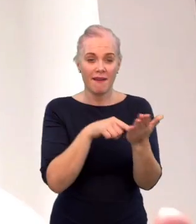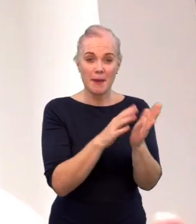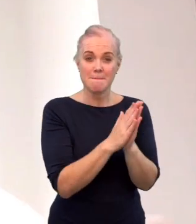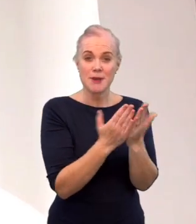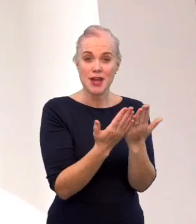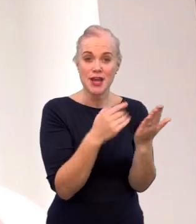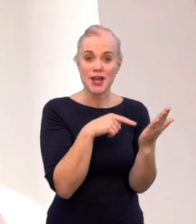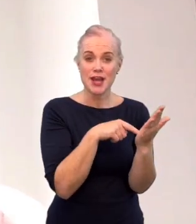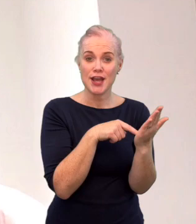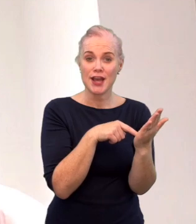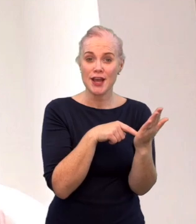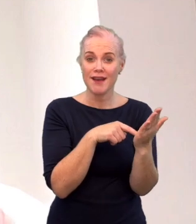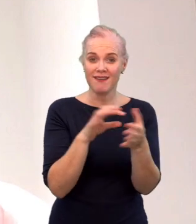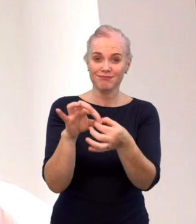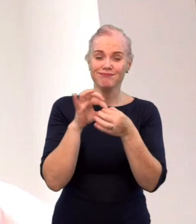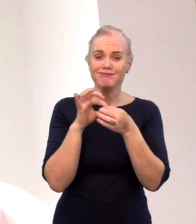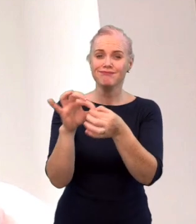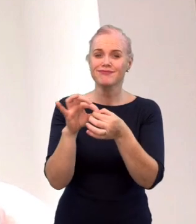even a book.